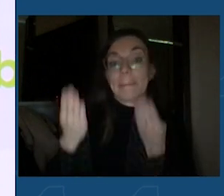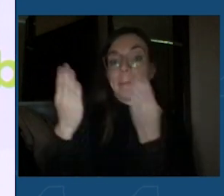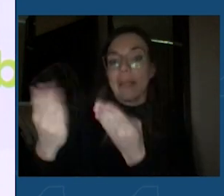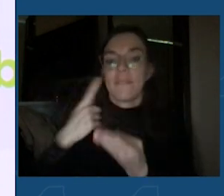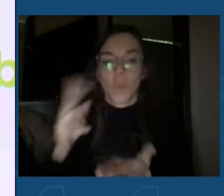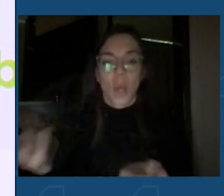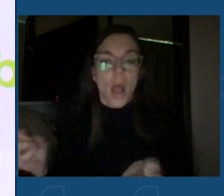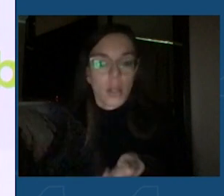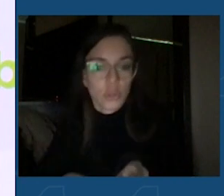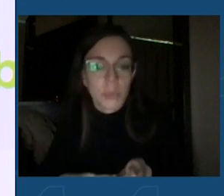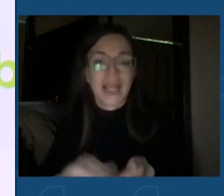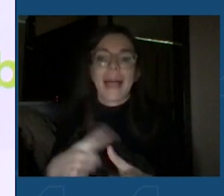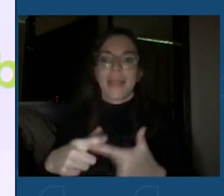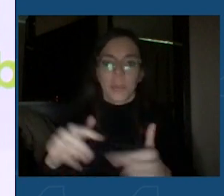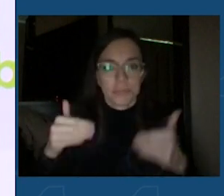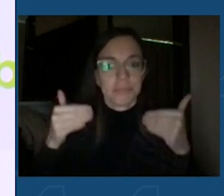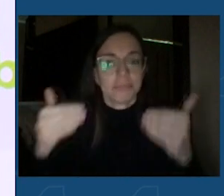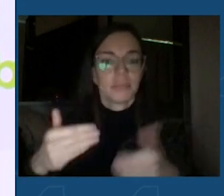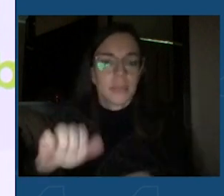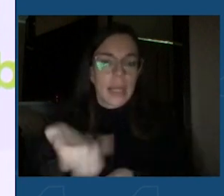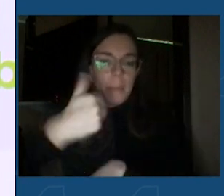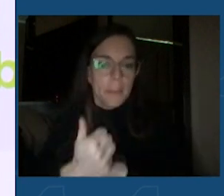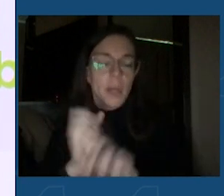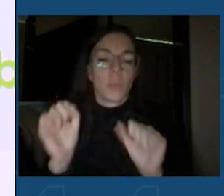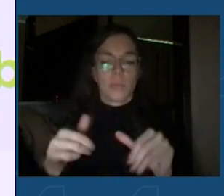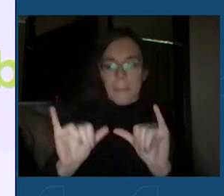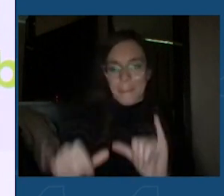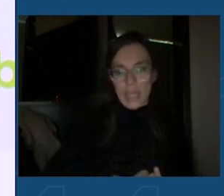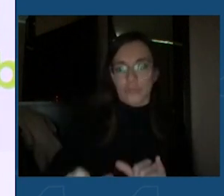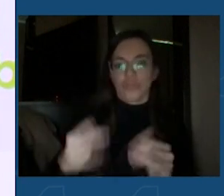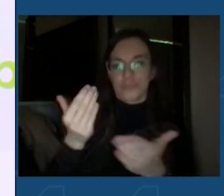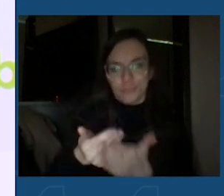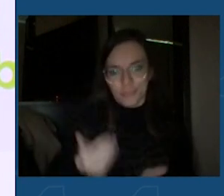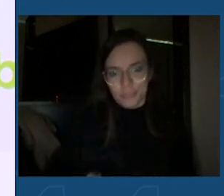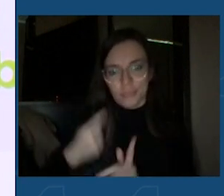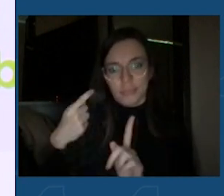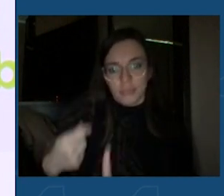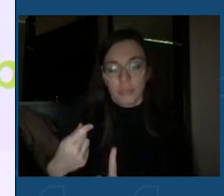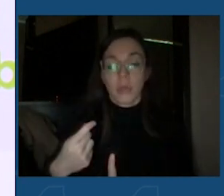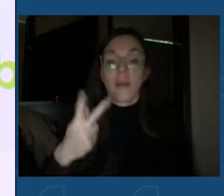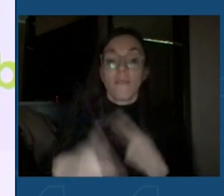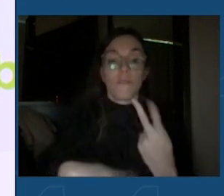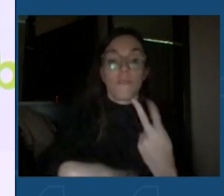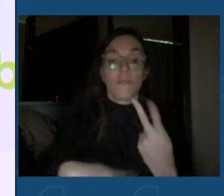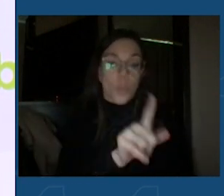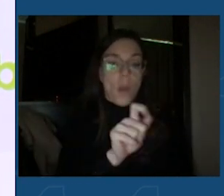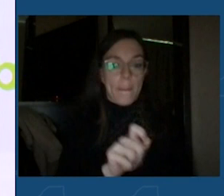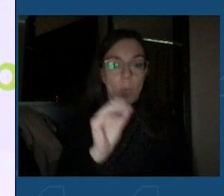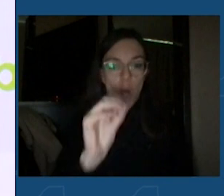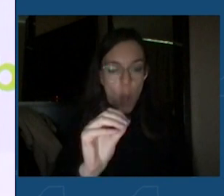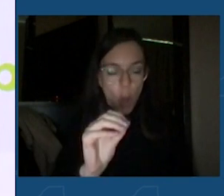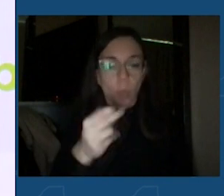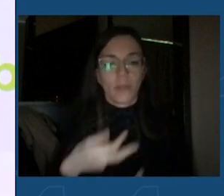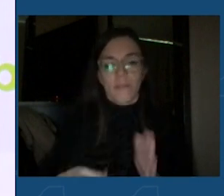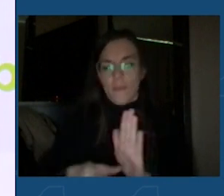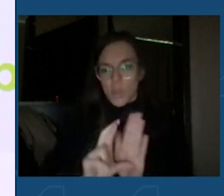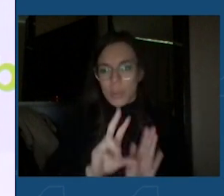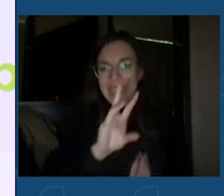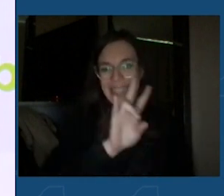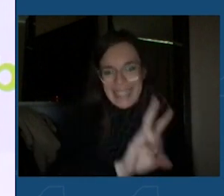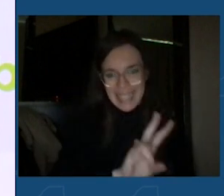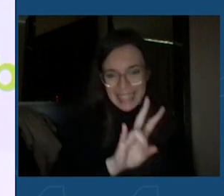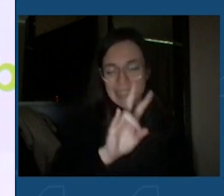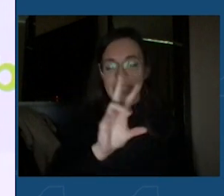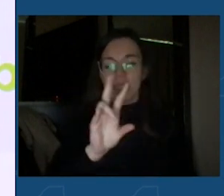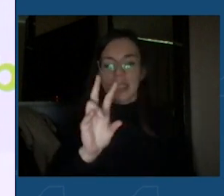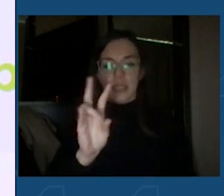we can implement; and what we implement, we can measure and verify. In version 1.0, we reviewed 64 measures for our project